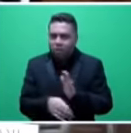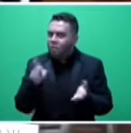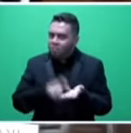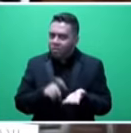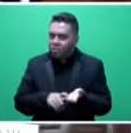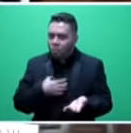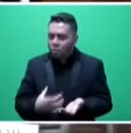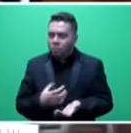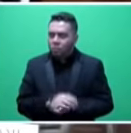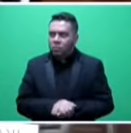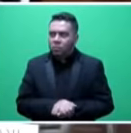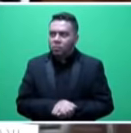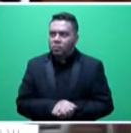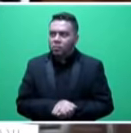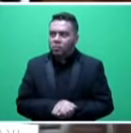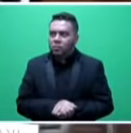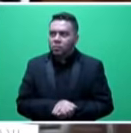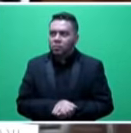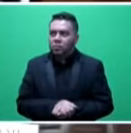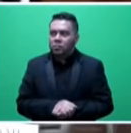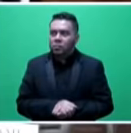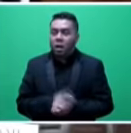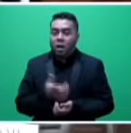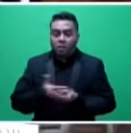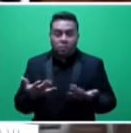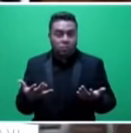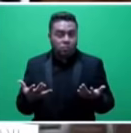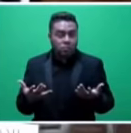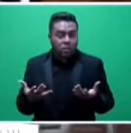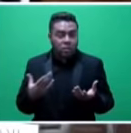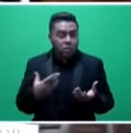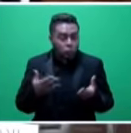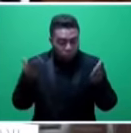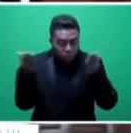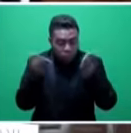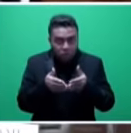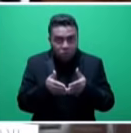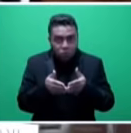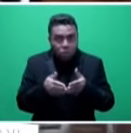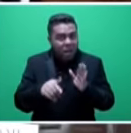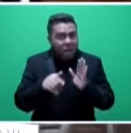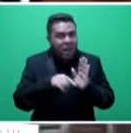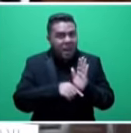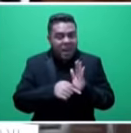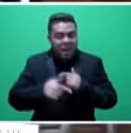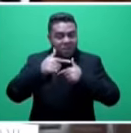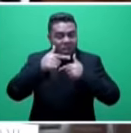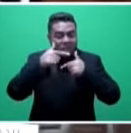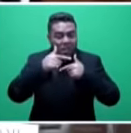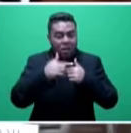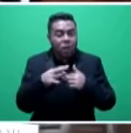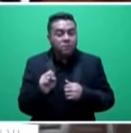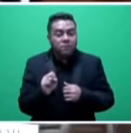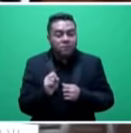Mr. Speaker, sir, I wish to further draw your attention to the level of deficit in this budget. We, as the